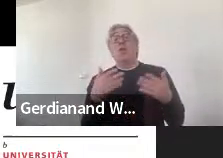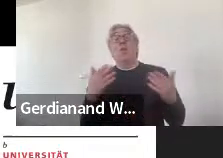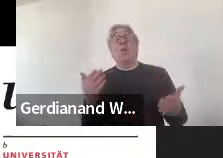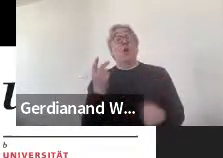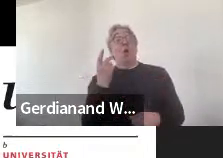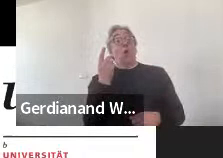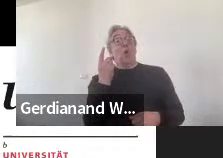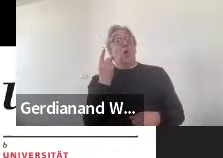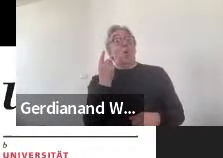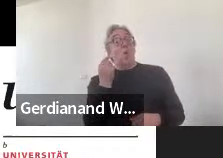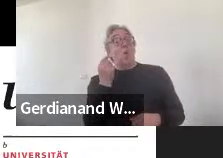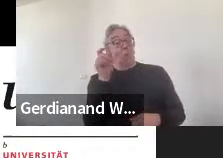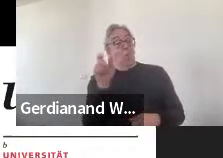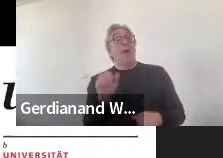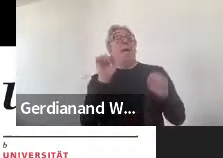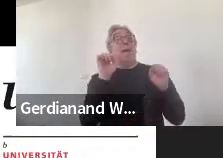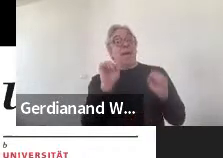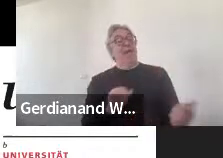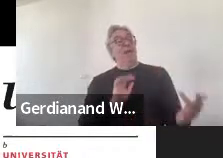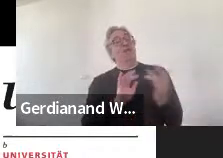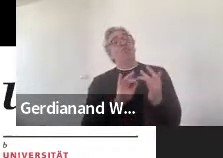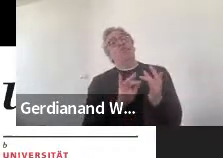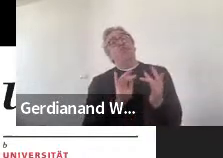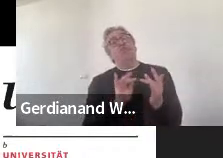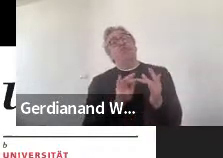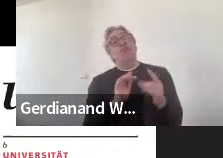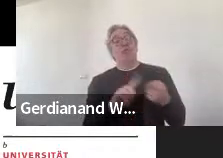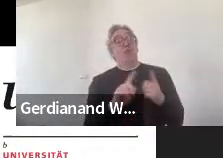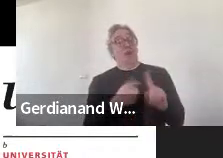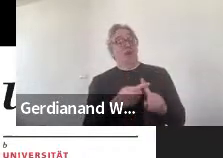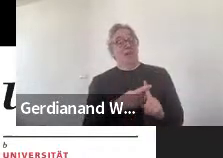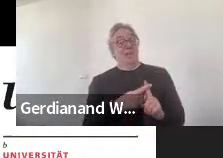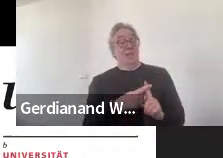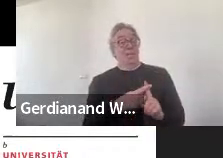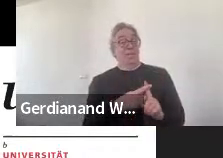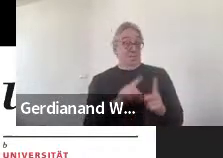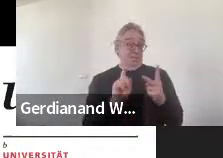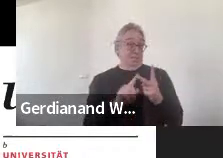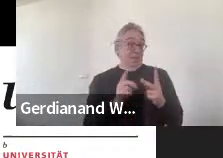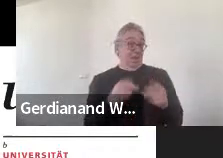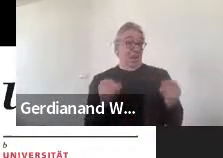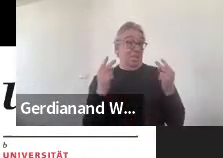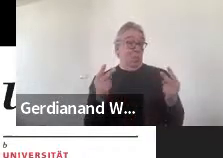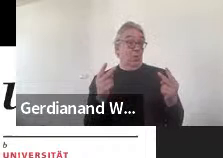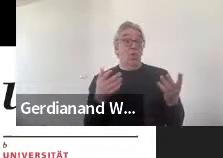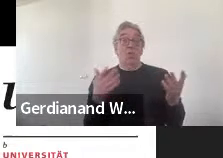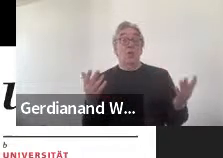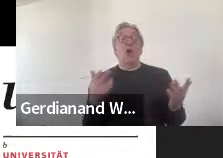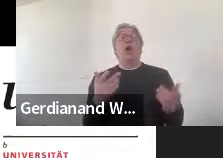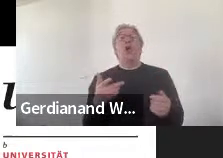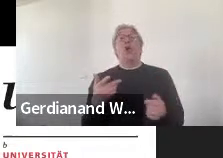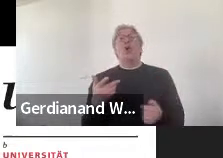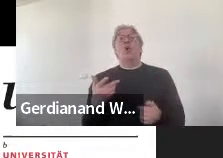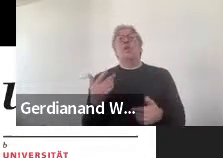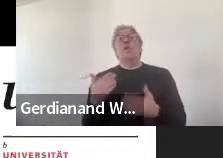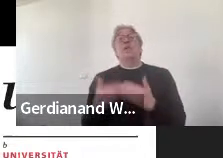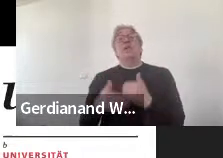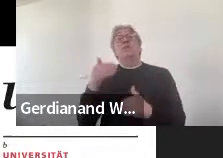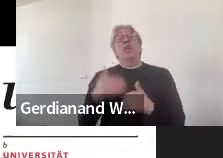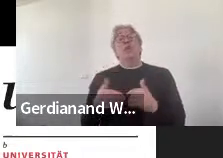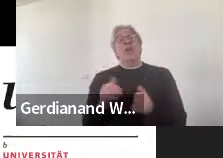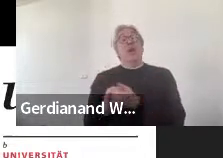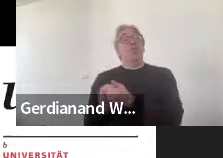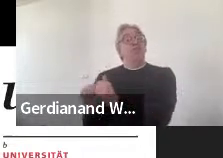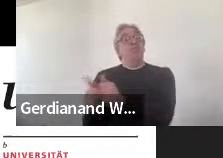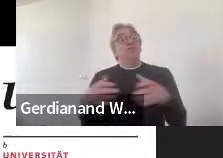included. But also OPD peer groups are important for social inclusion. Many of the women told us